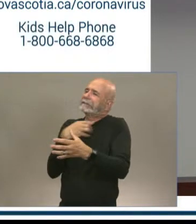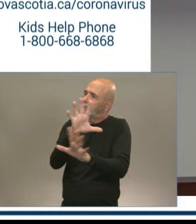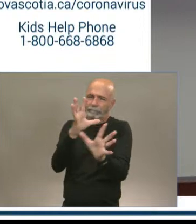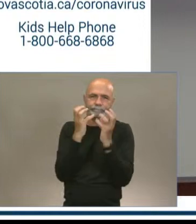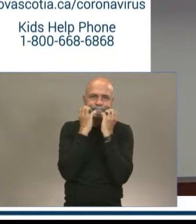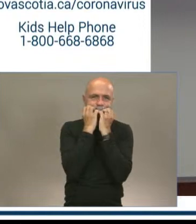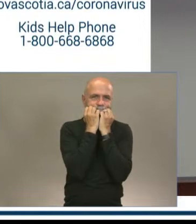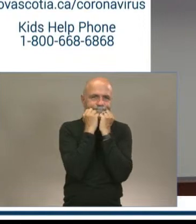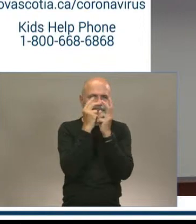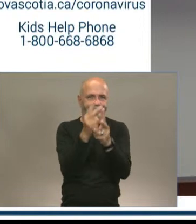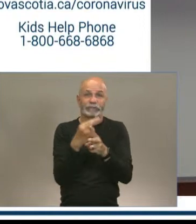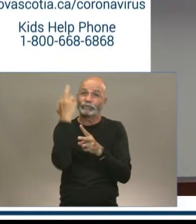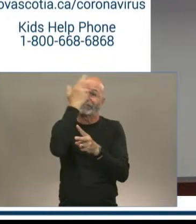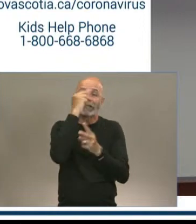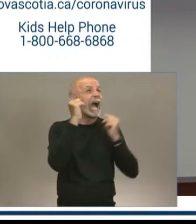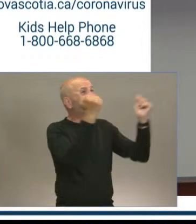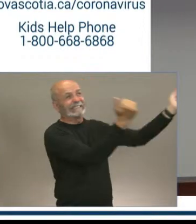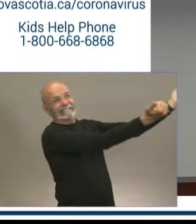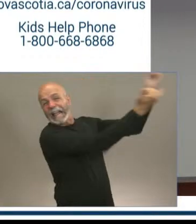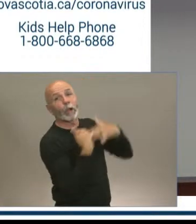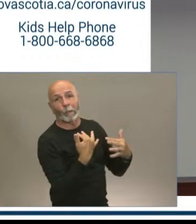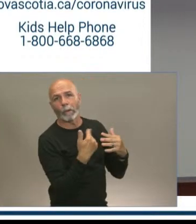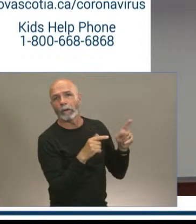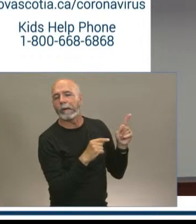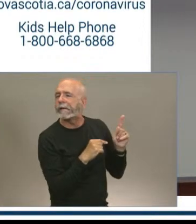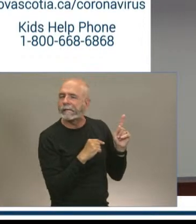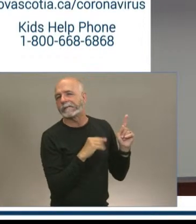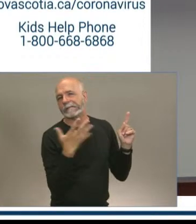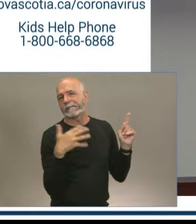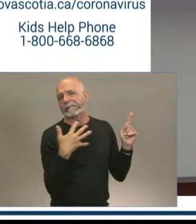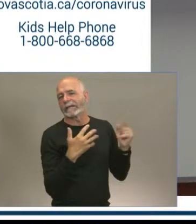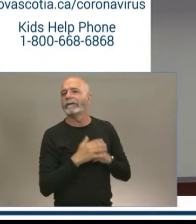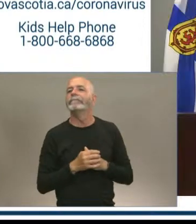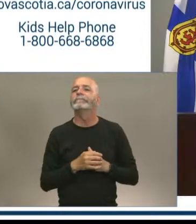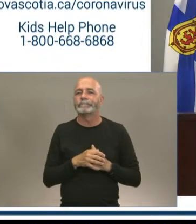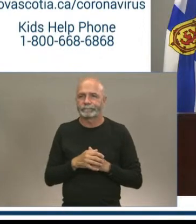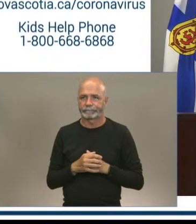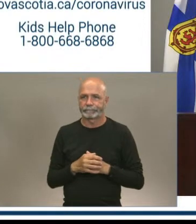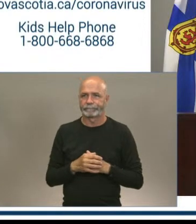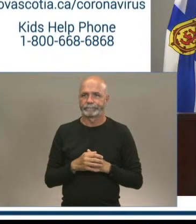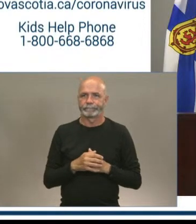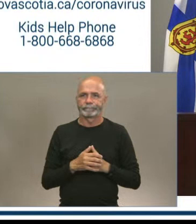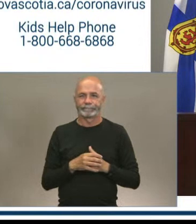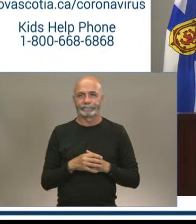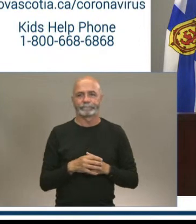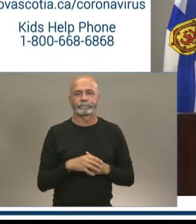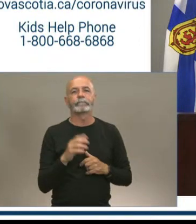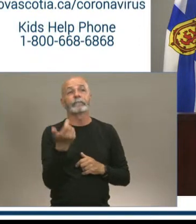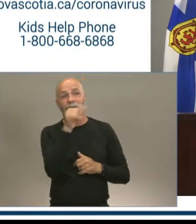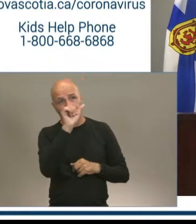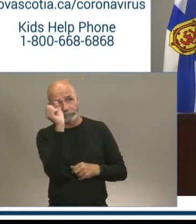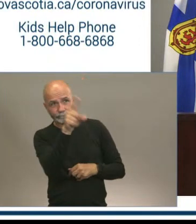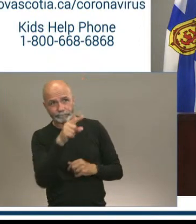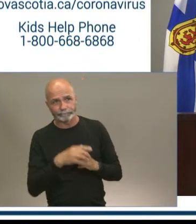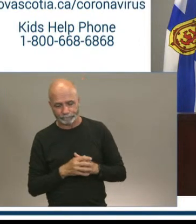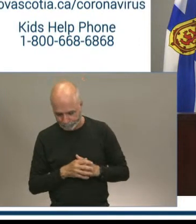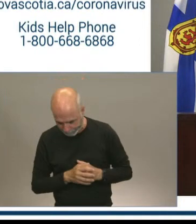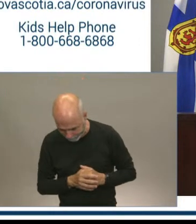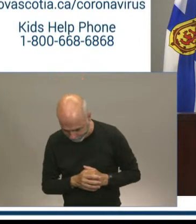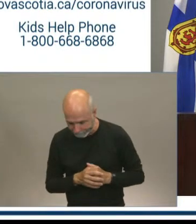up necessarily and invite more people into Nova Scotia. Keith, do you have a follow-up question? Yeah, Dr.